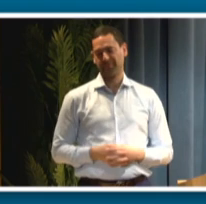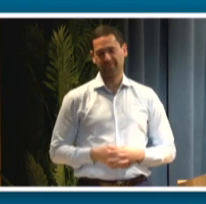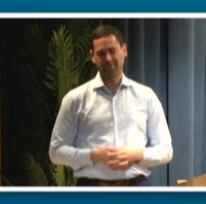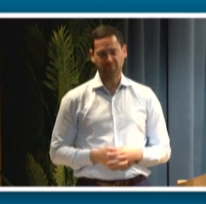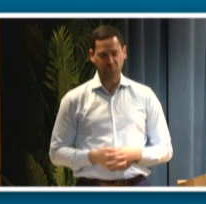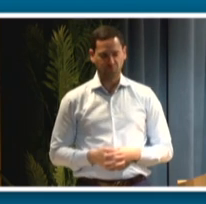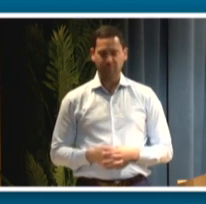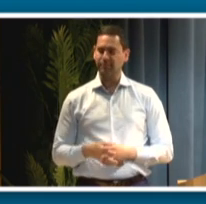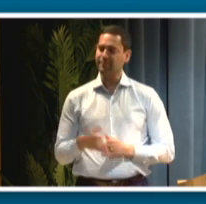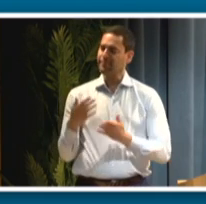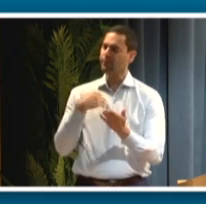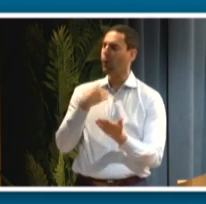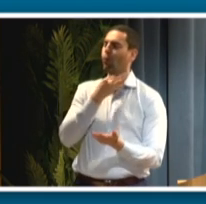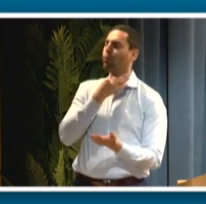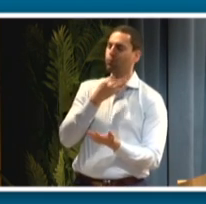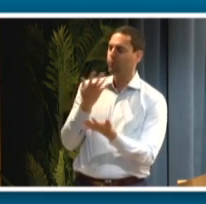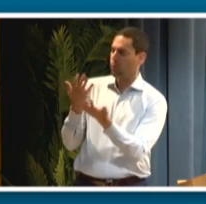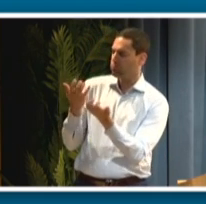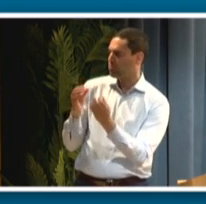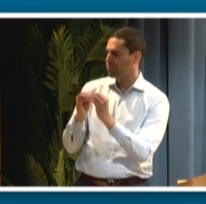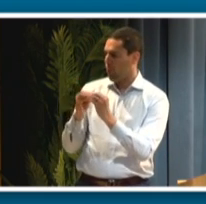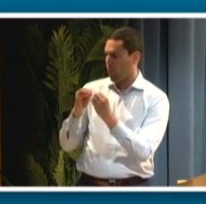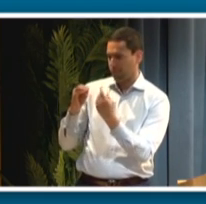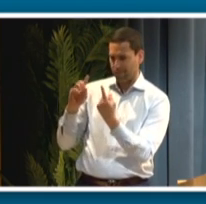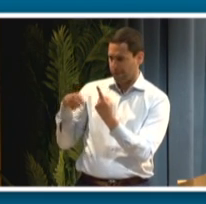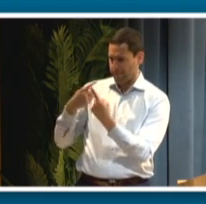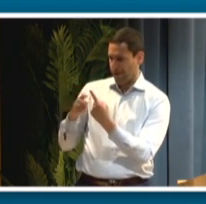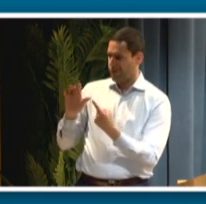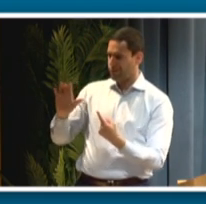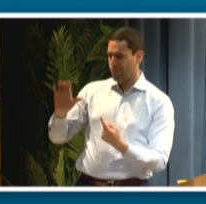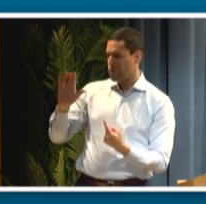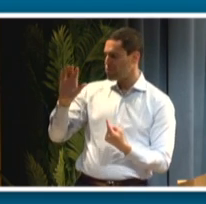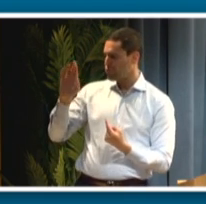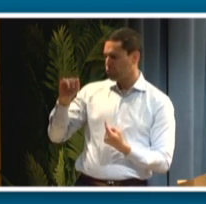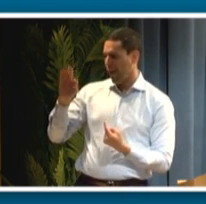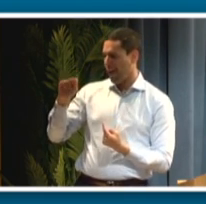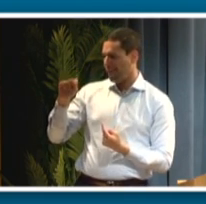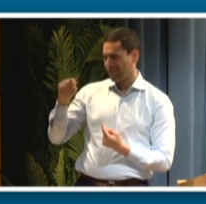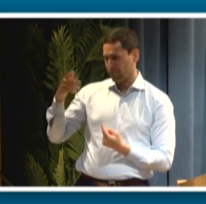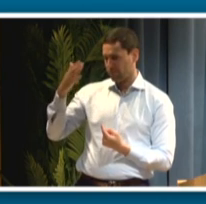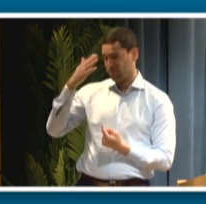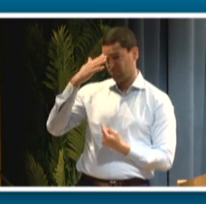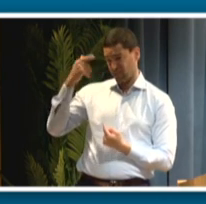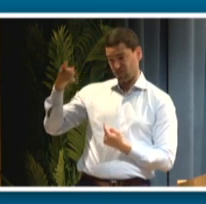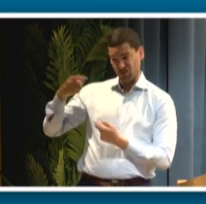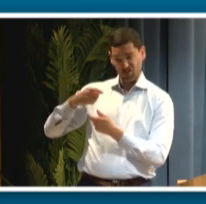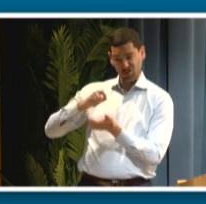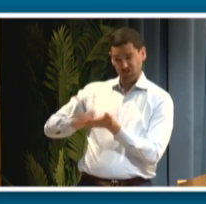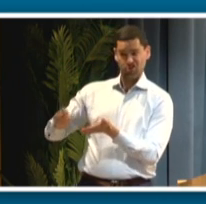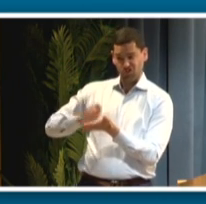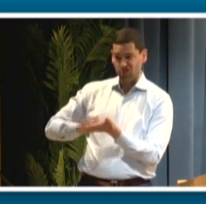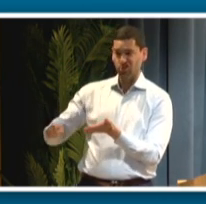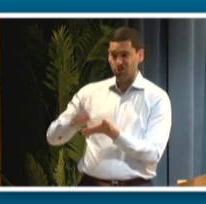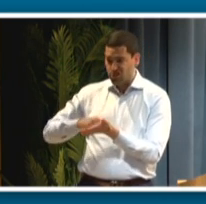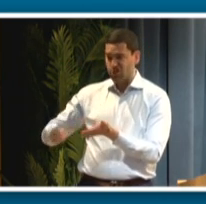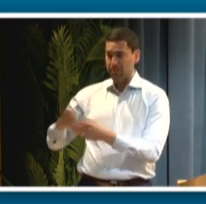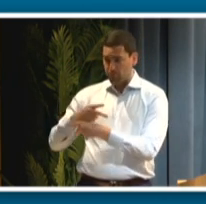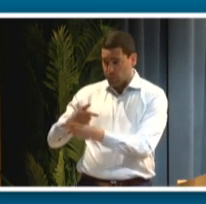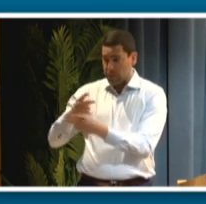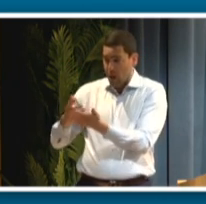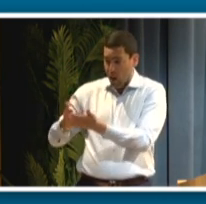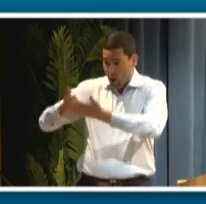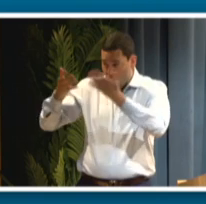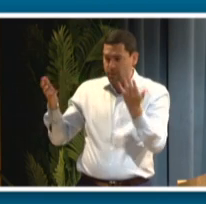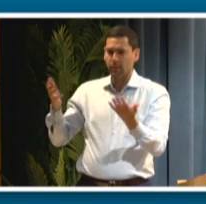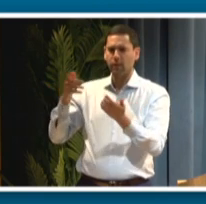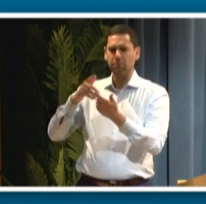So I really would love to know more about your craft, because that's a high production, but your